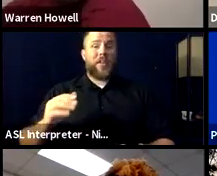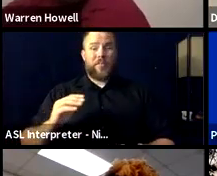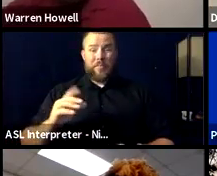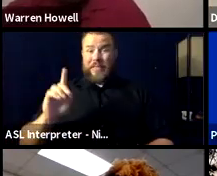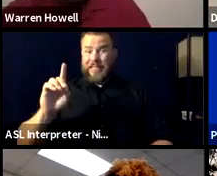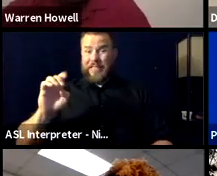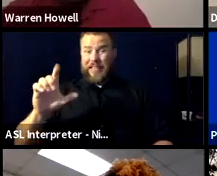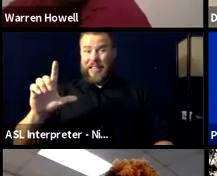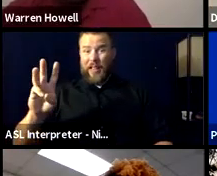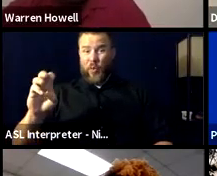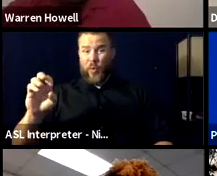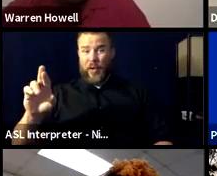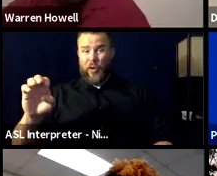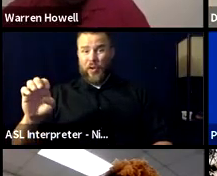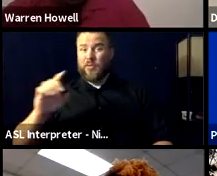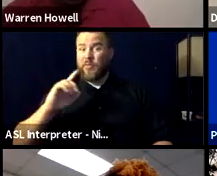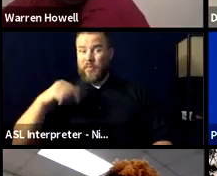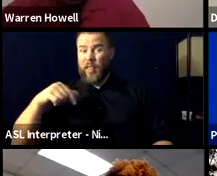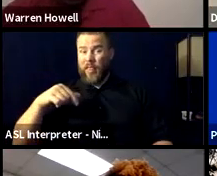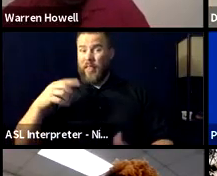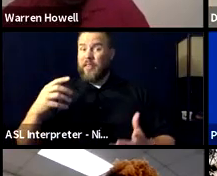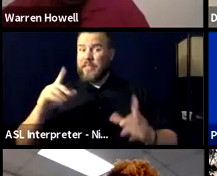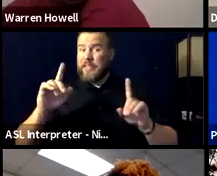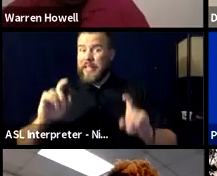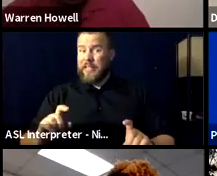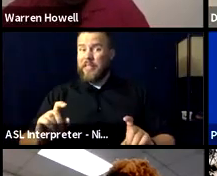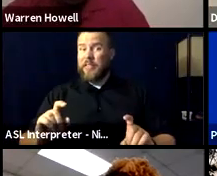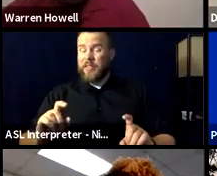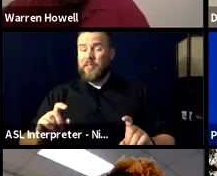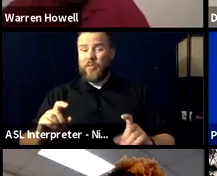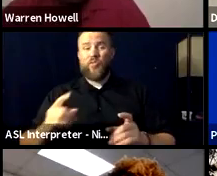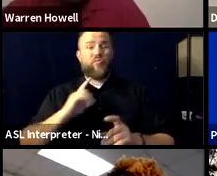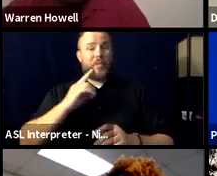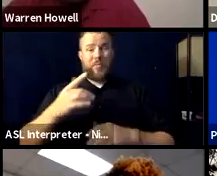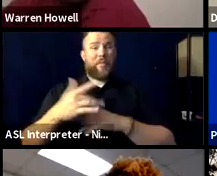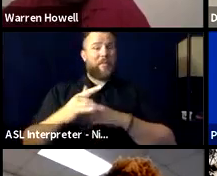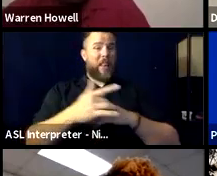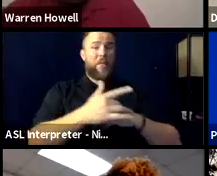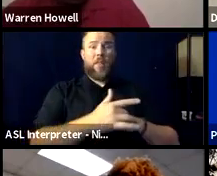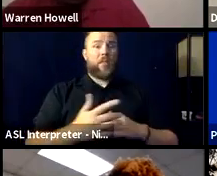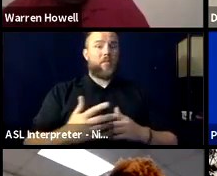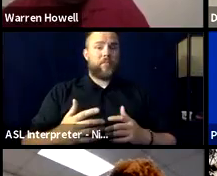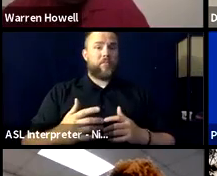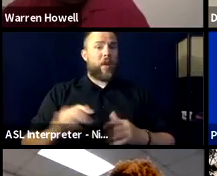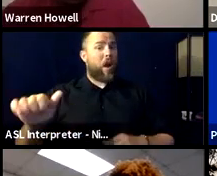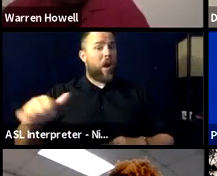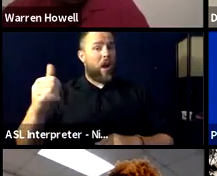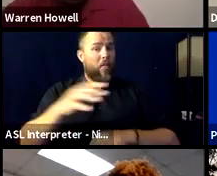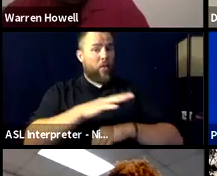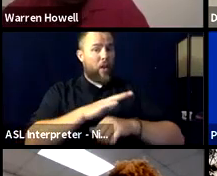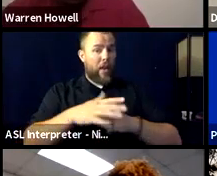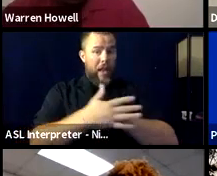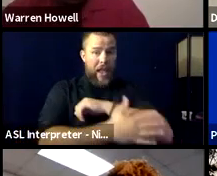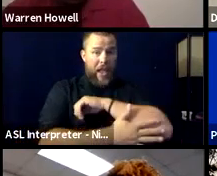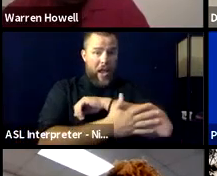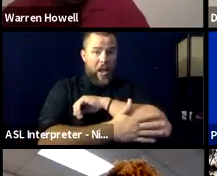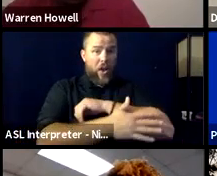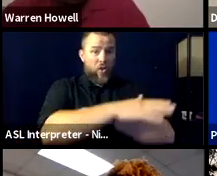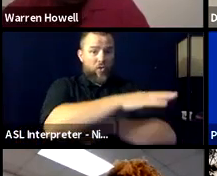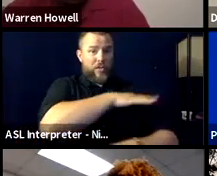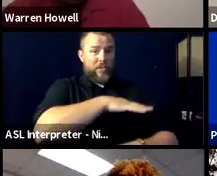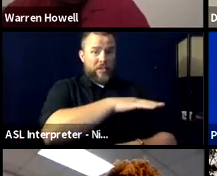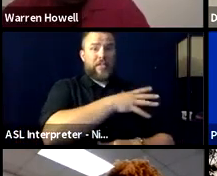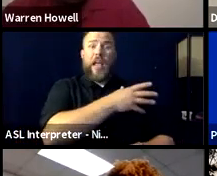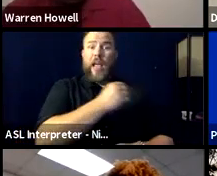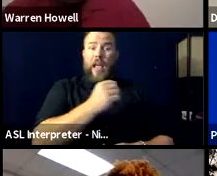available. In other countries and other parts of the United States, testing is very hard to come by, and it's very